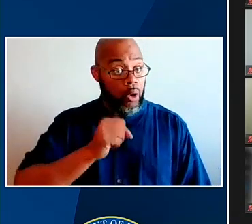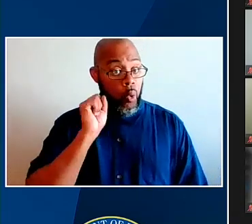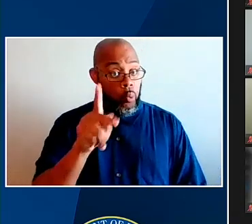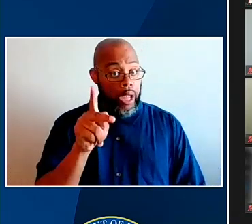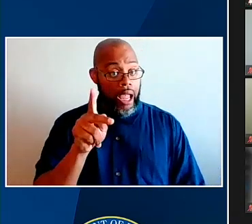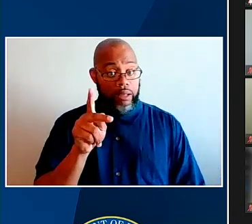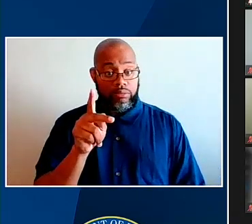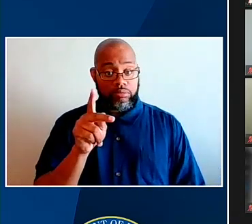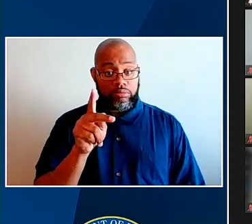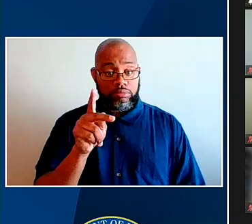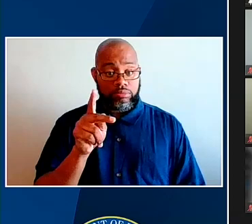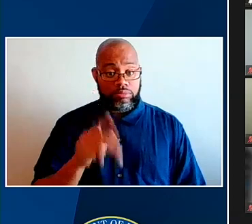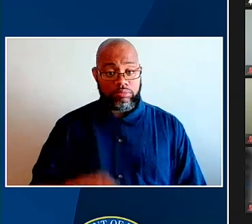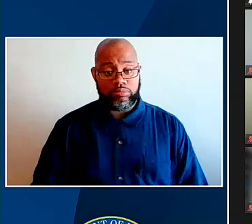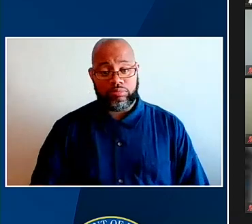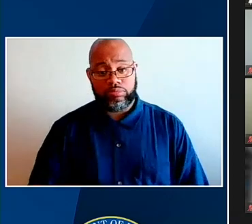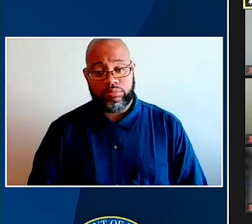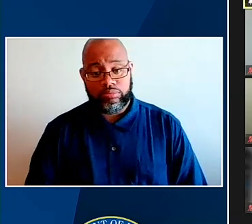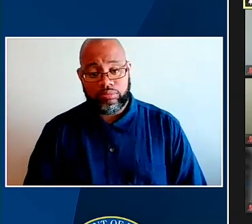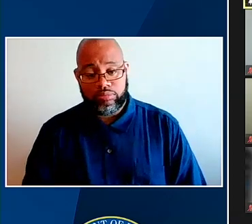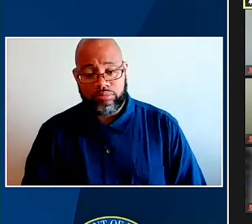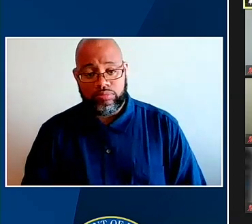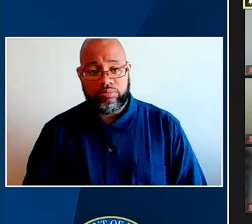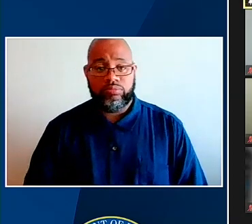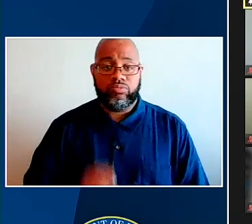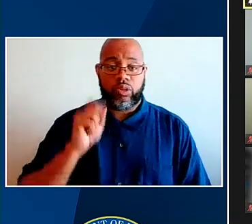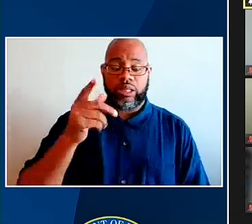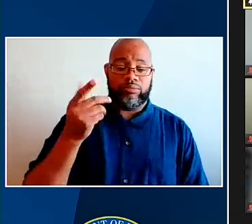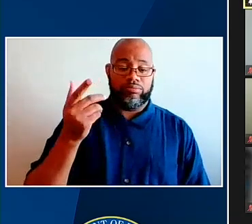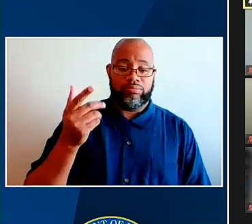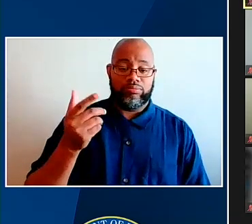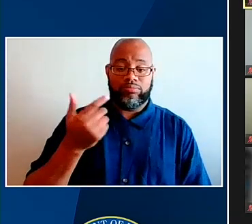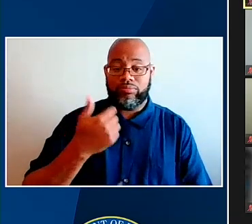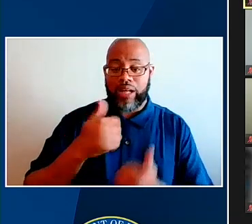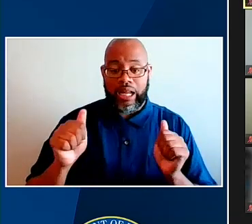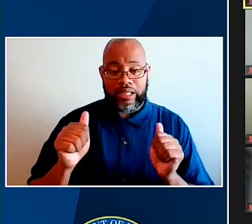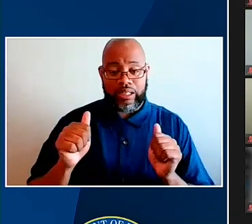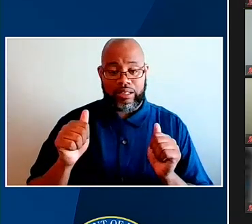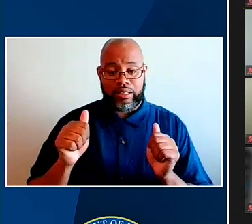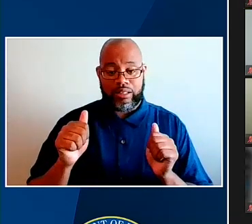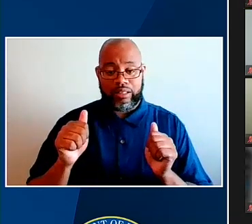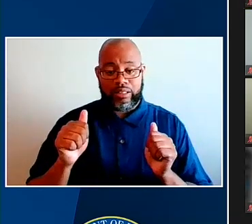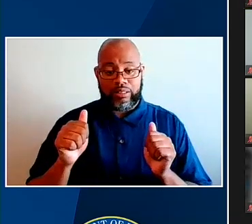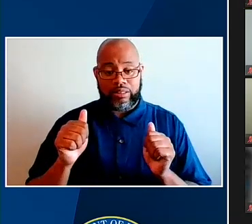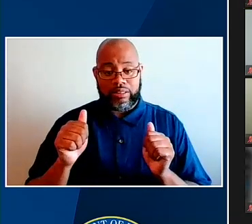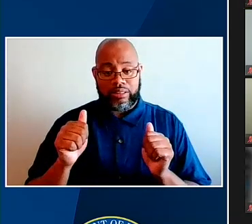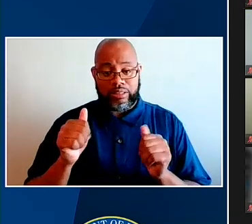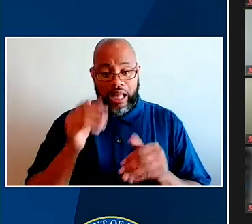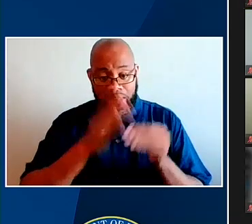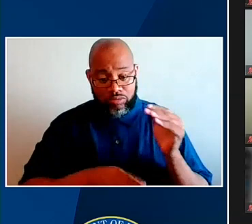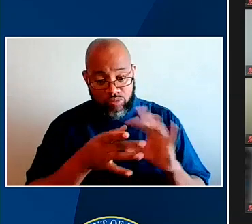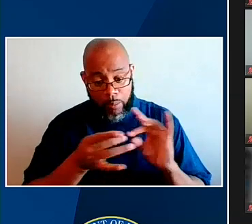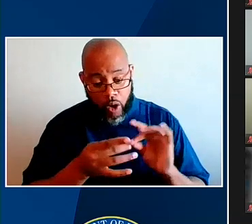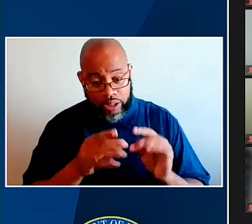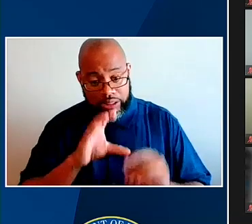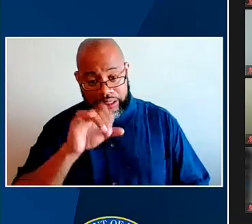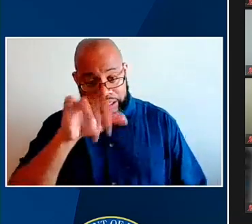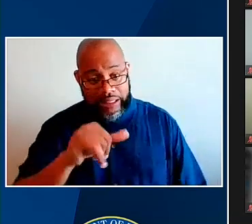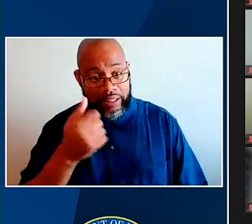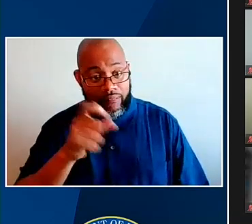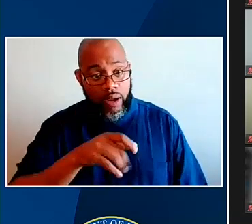everyone? That sounds great. If there's no comments. Concluding remarks, Cindy, anything